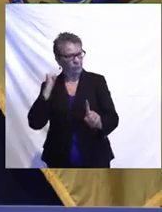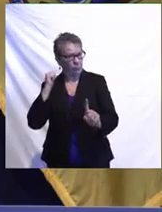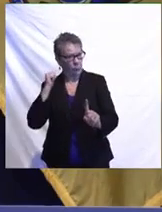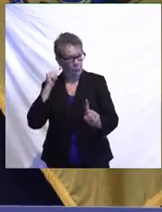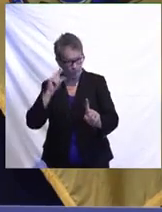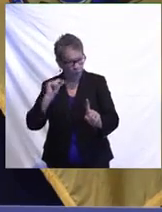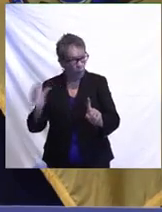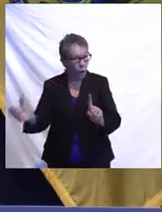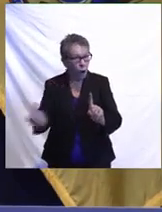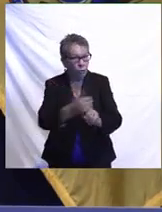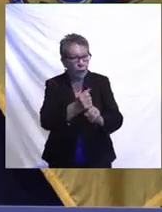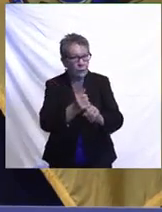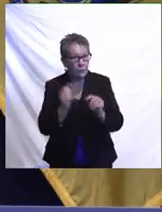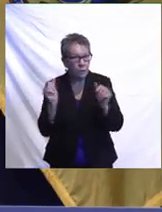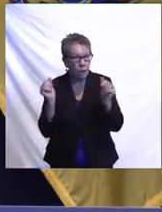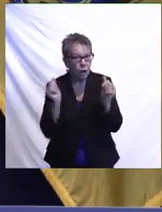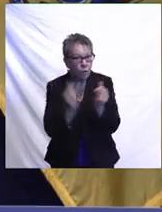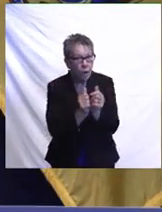I'm going to come back to you, but